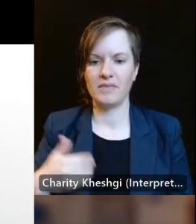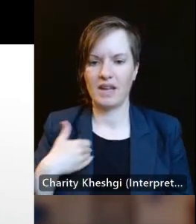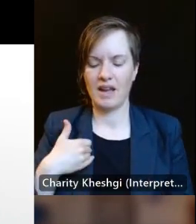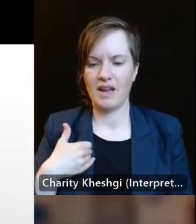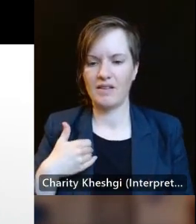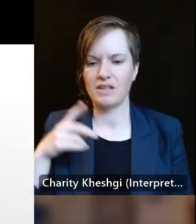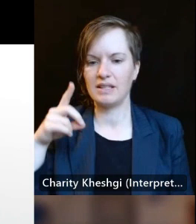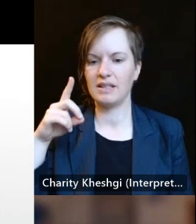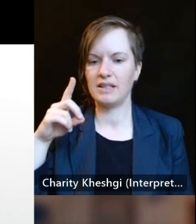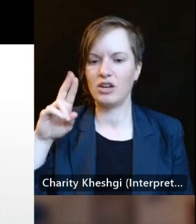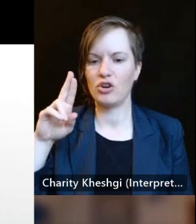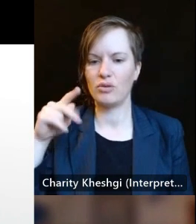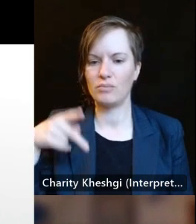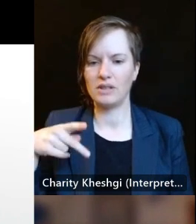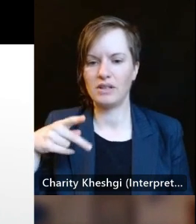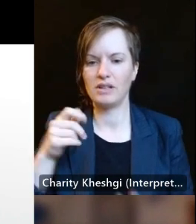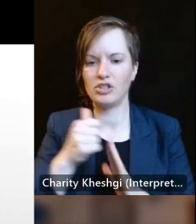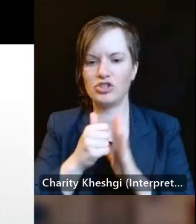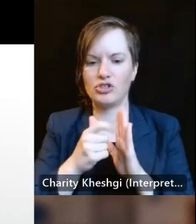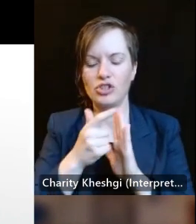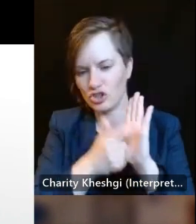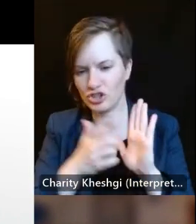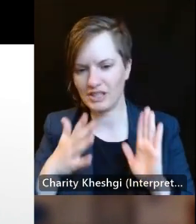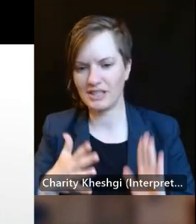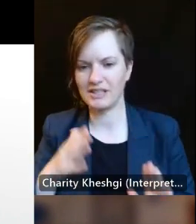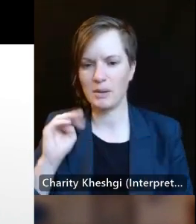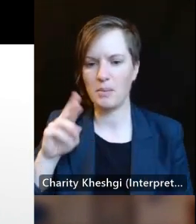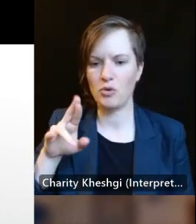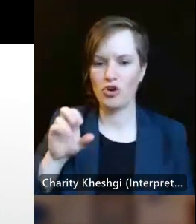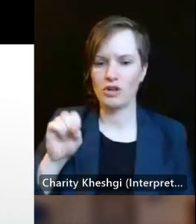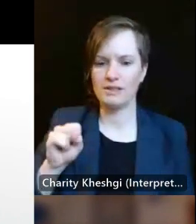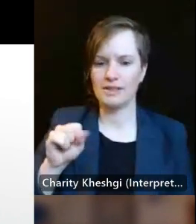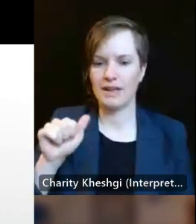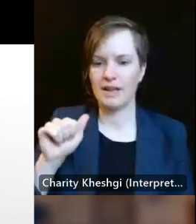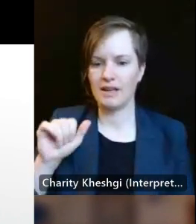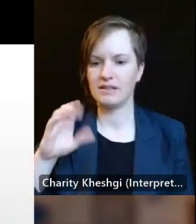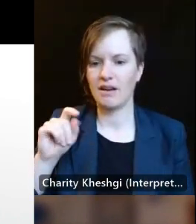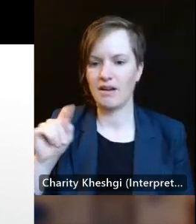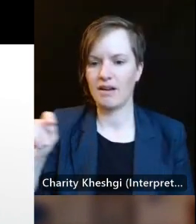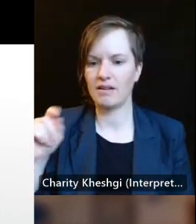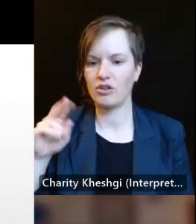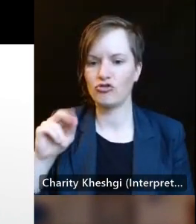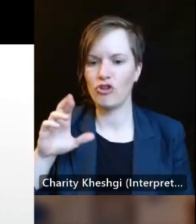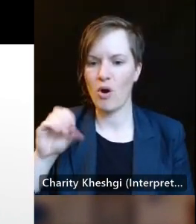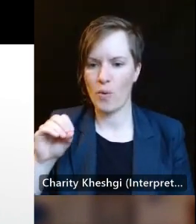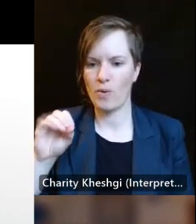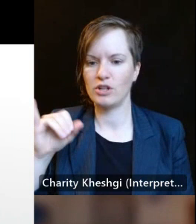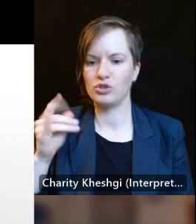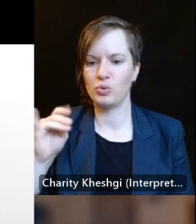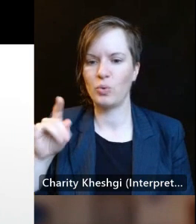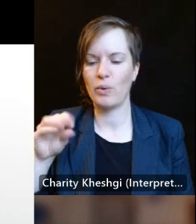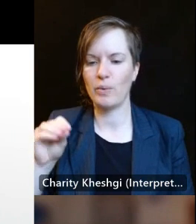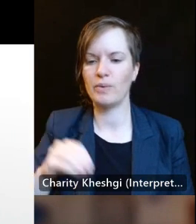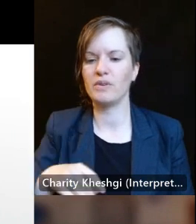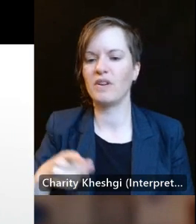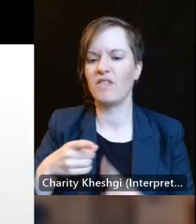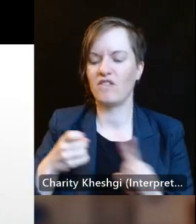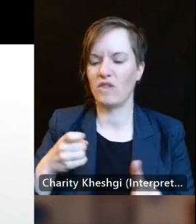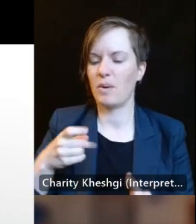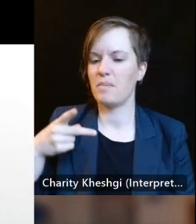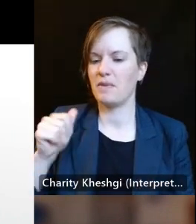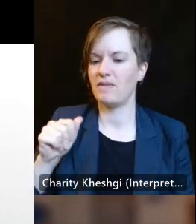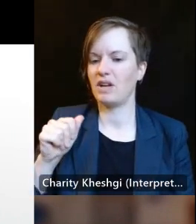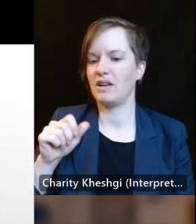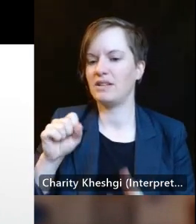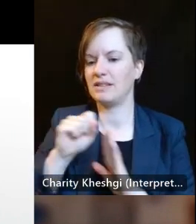Scott. Rocco obtained his JD from the Dickinson School of Law of the Pennsylvania State University and has